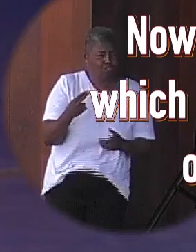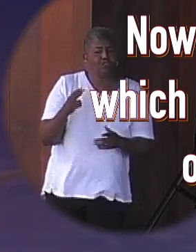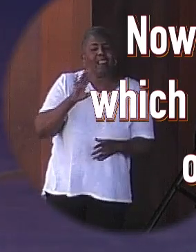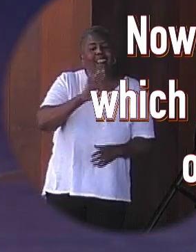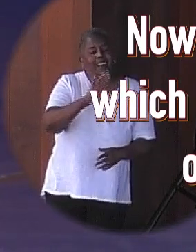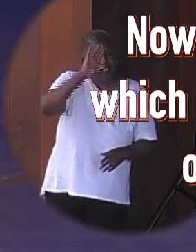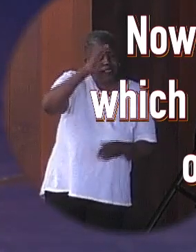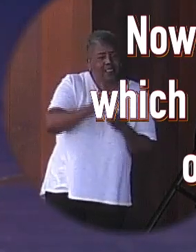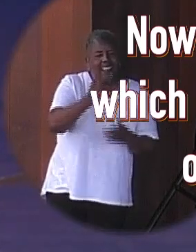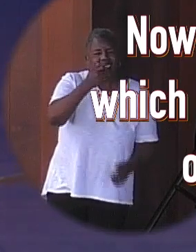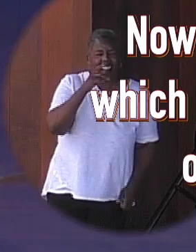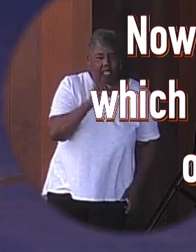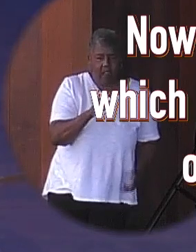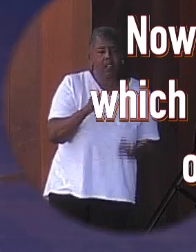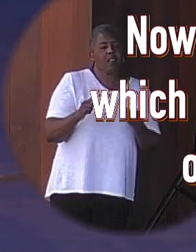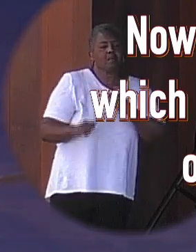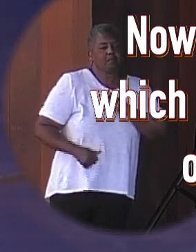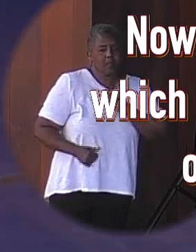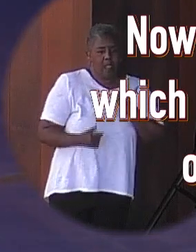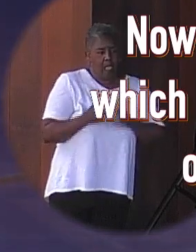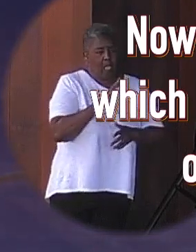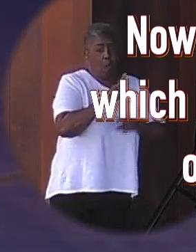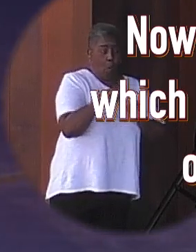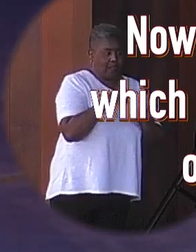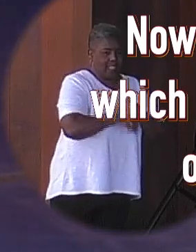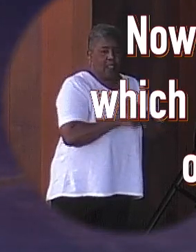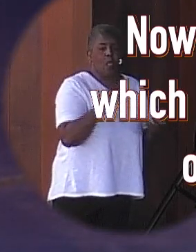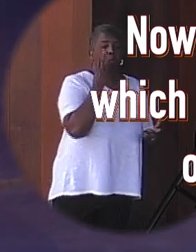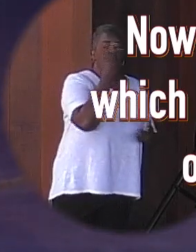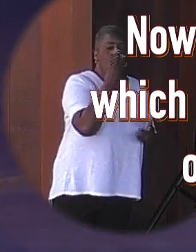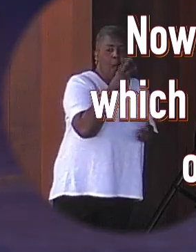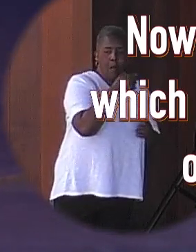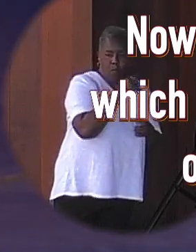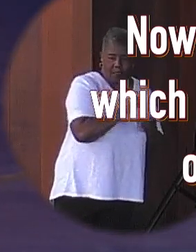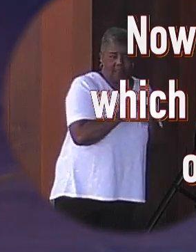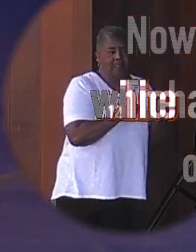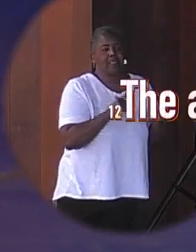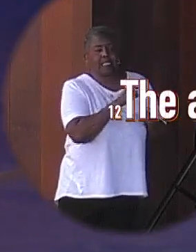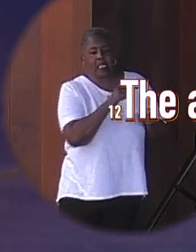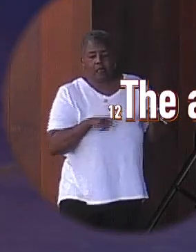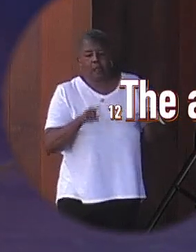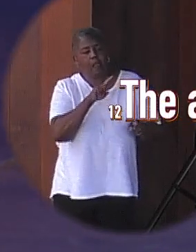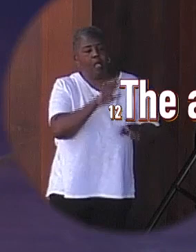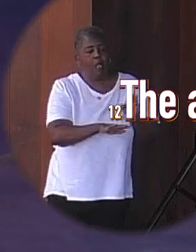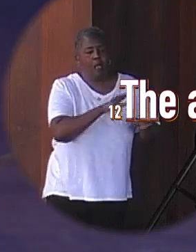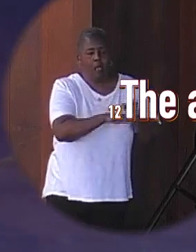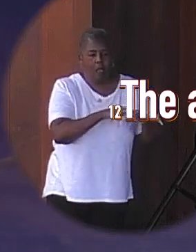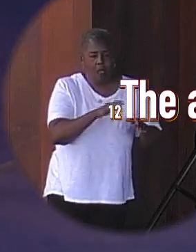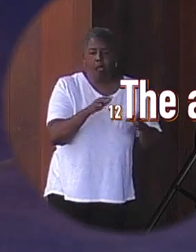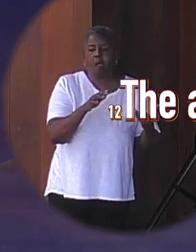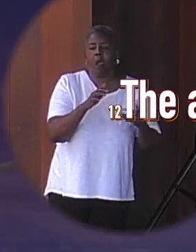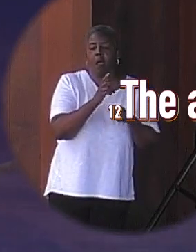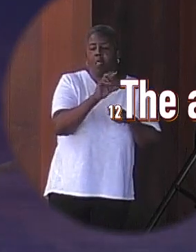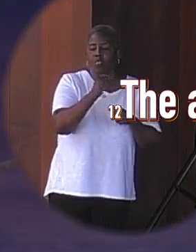As his son Gideon was beating out wheat in the wine press to hide it from the Midianites, the